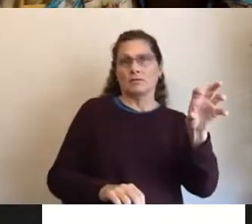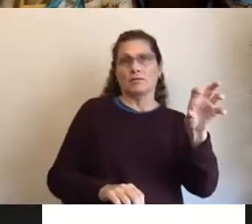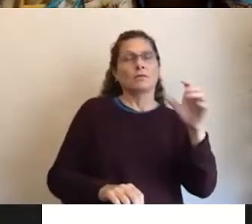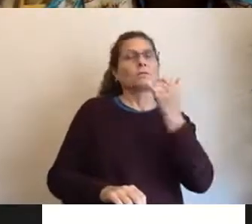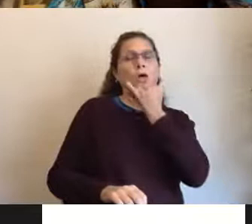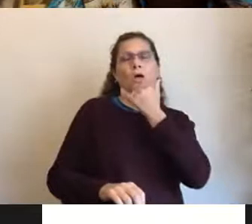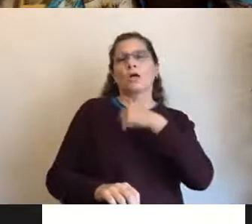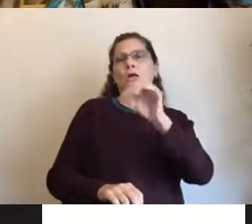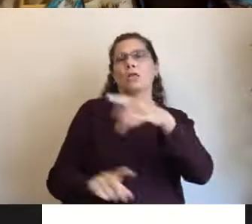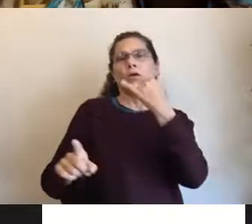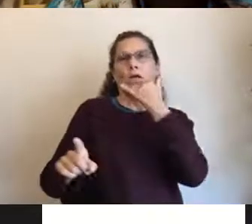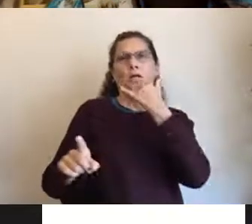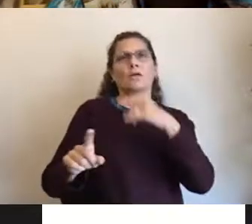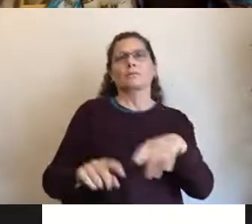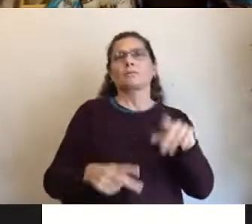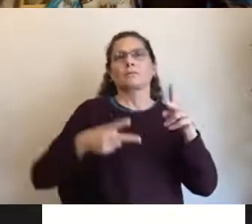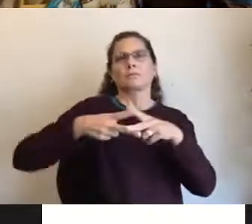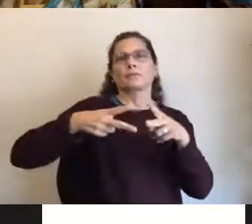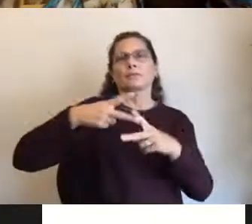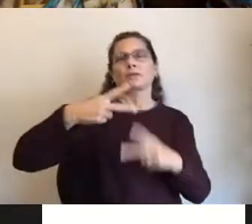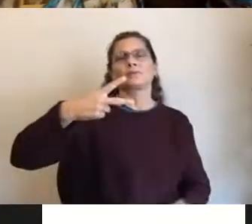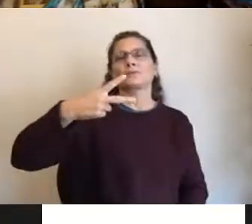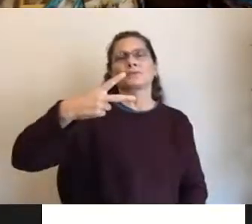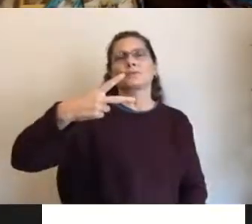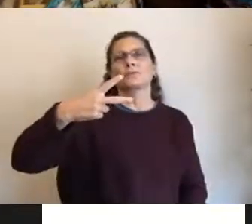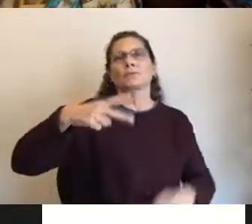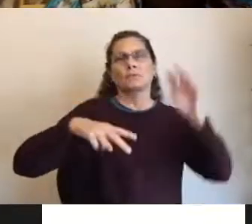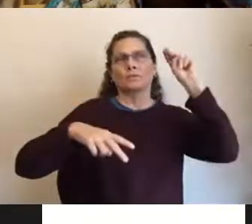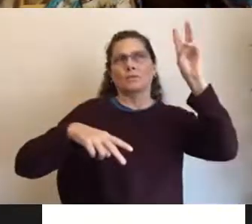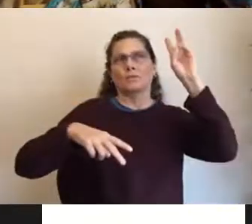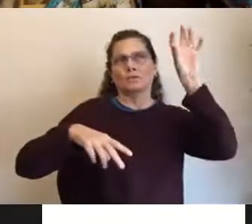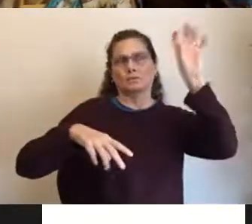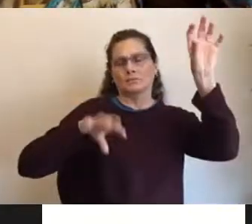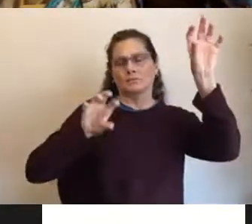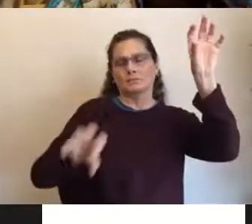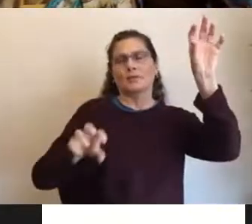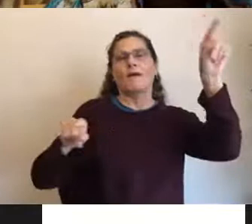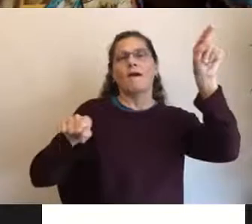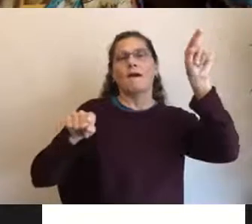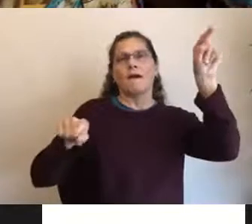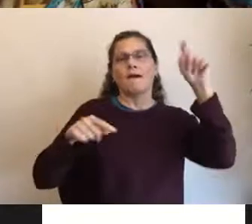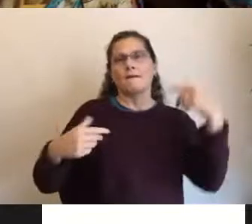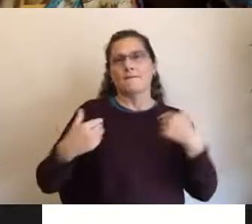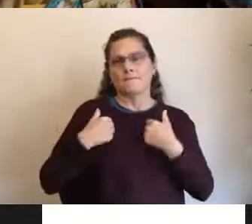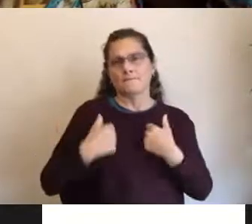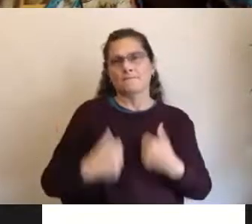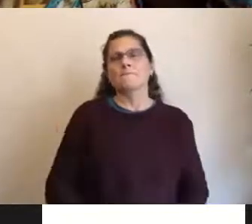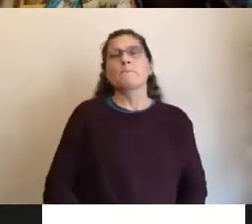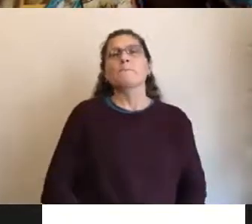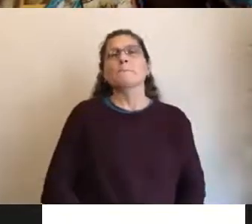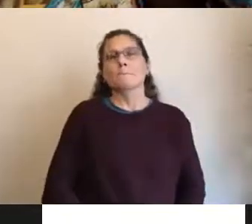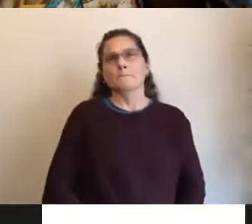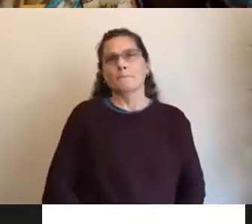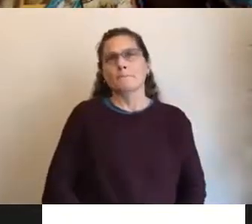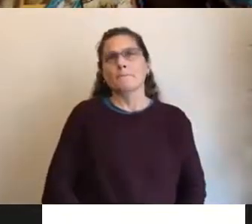flu clinics. But we have had an opportunity to partner with Children's Hospital as well as Milwaukee Public Schools